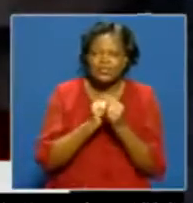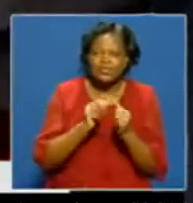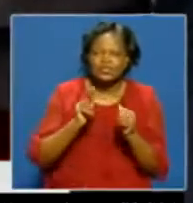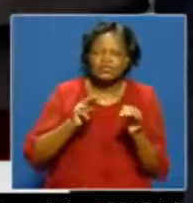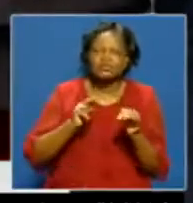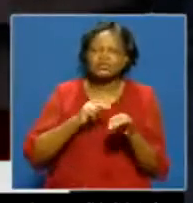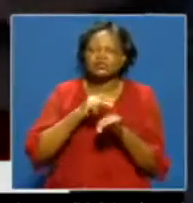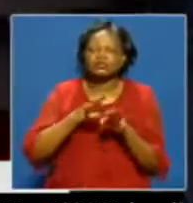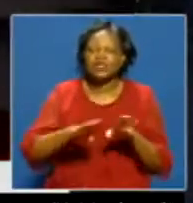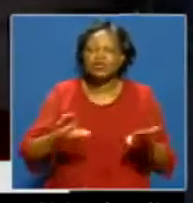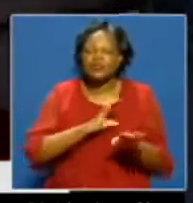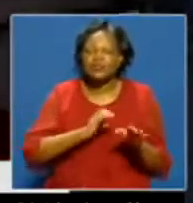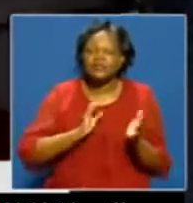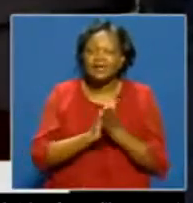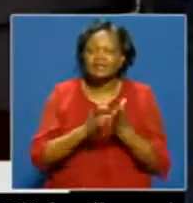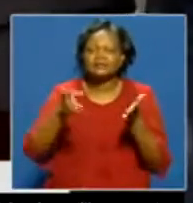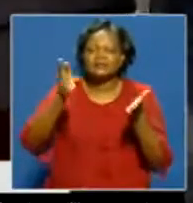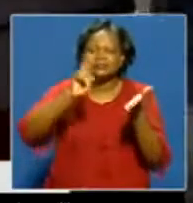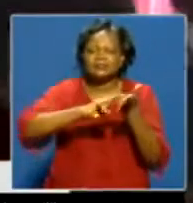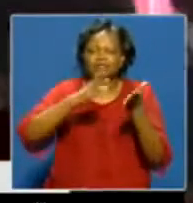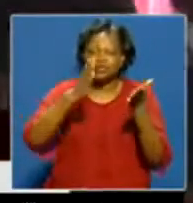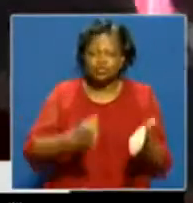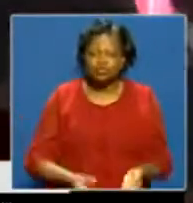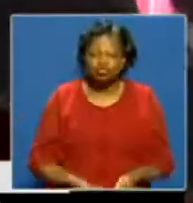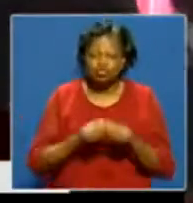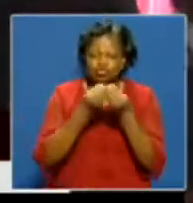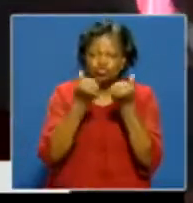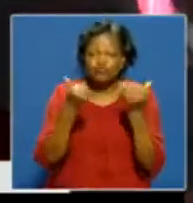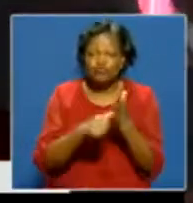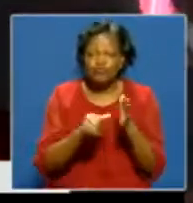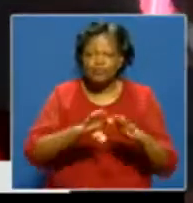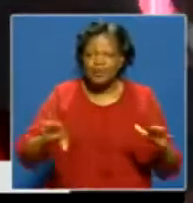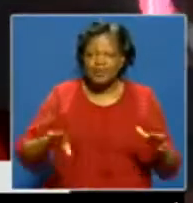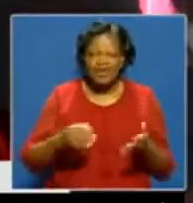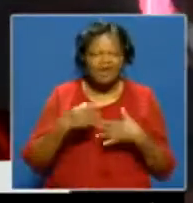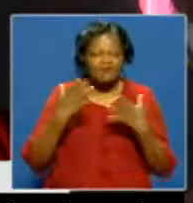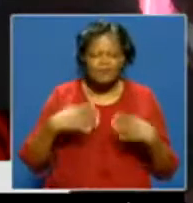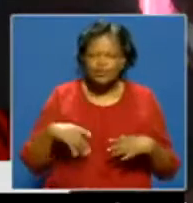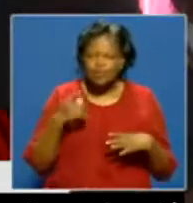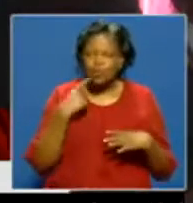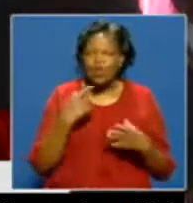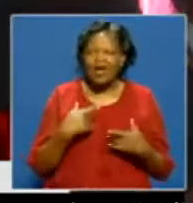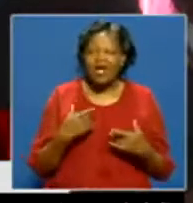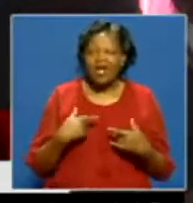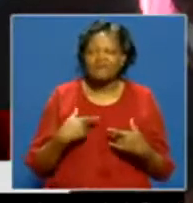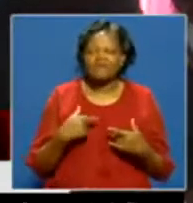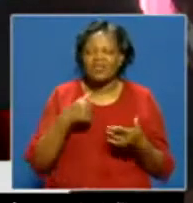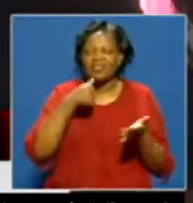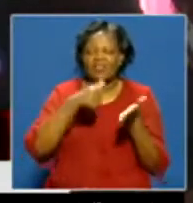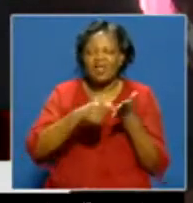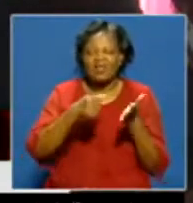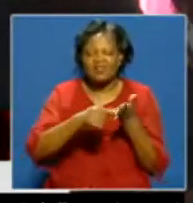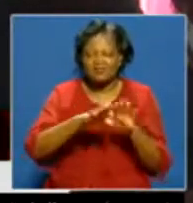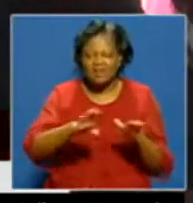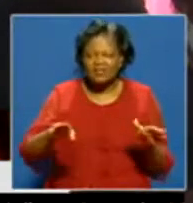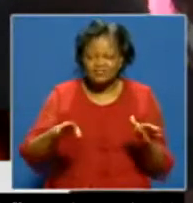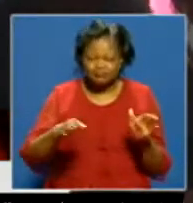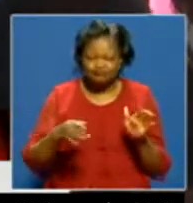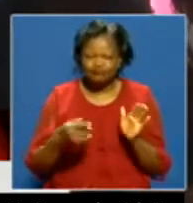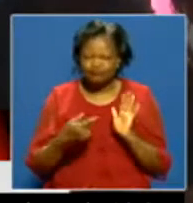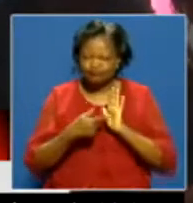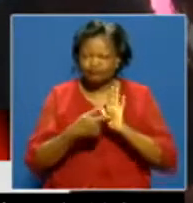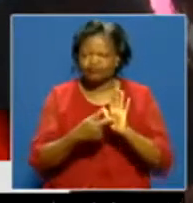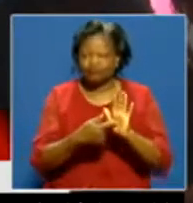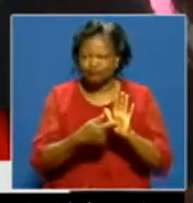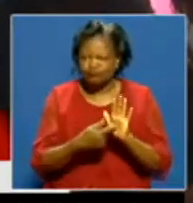and the land registrar so as to resolve the dispute. Kila mtu ambaye ako na hiyo allotment letter inakuja inaonekana tuna letter